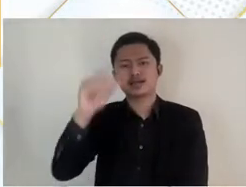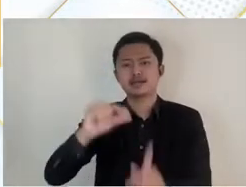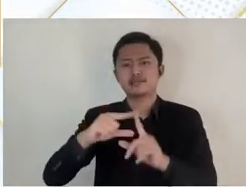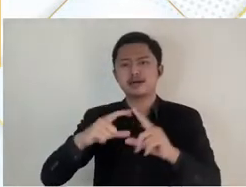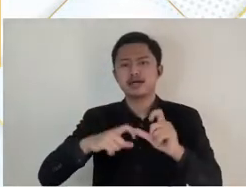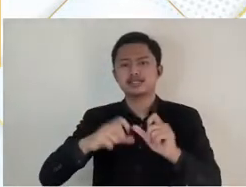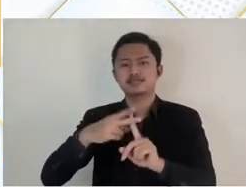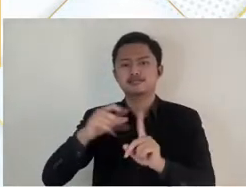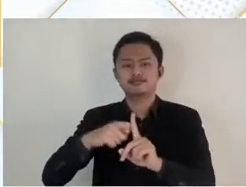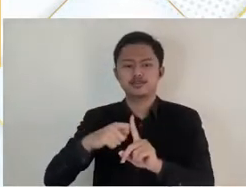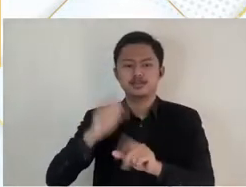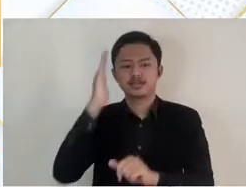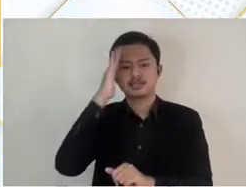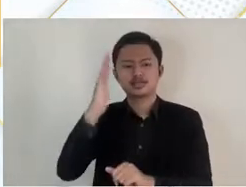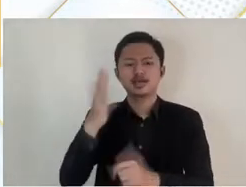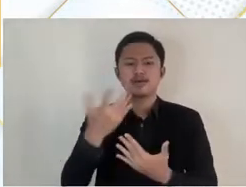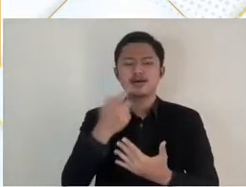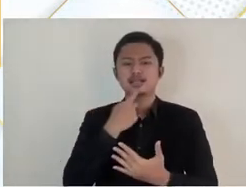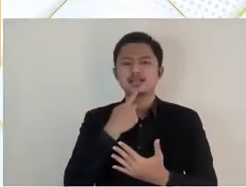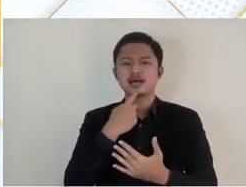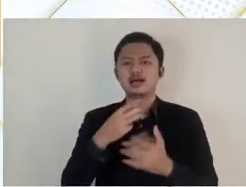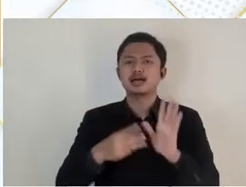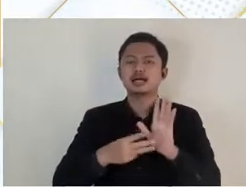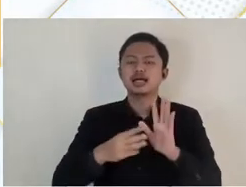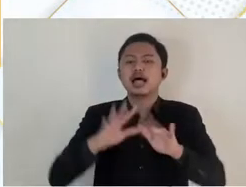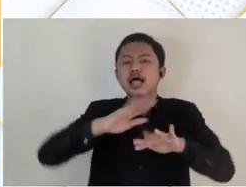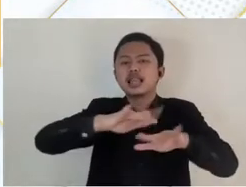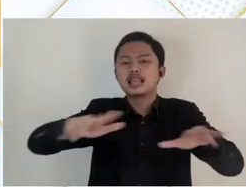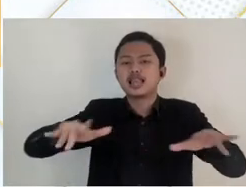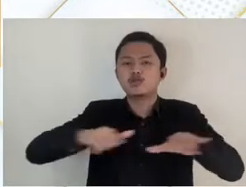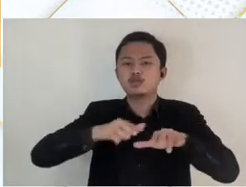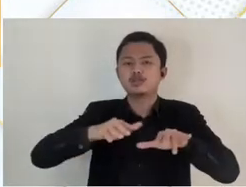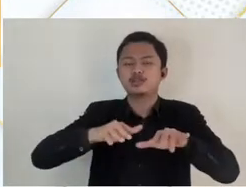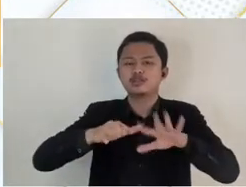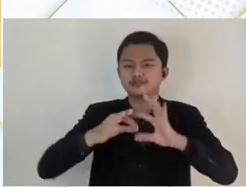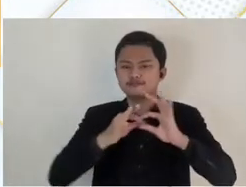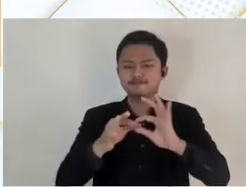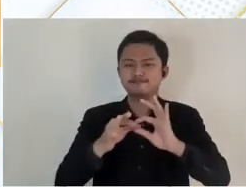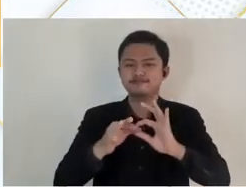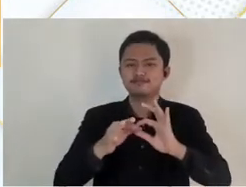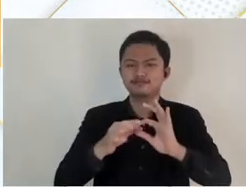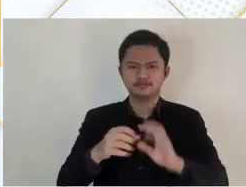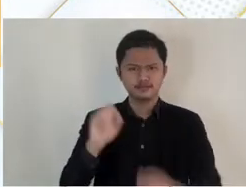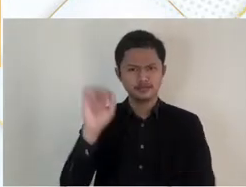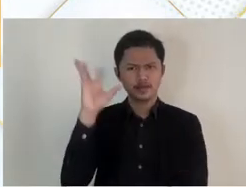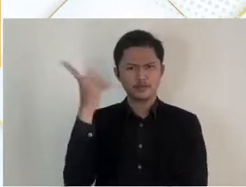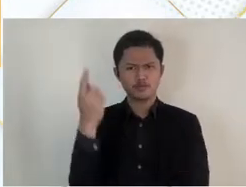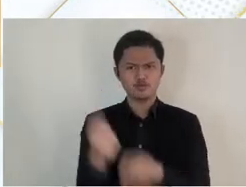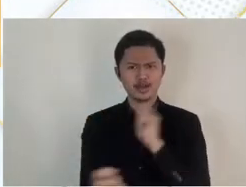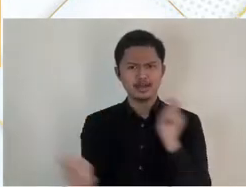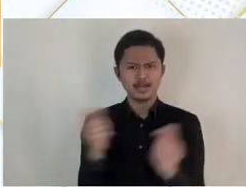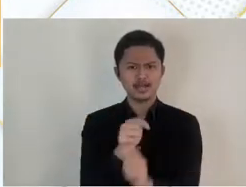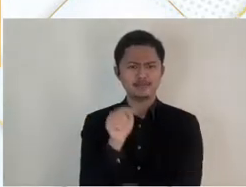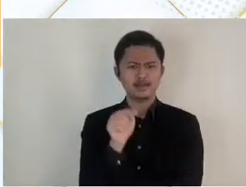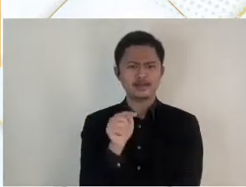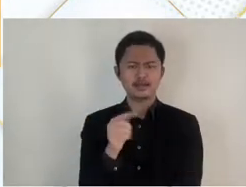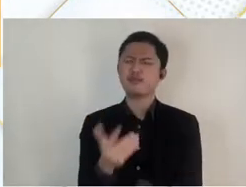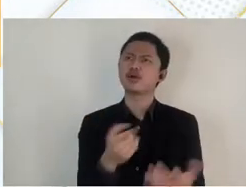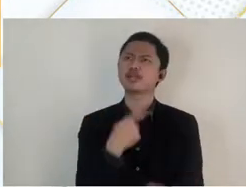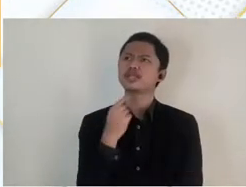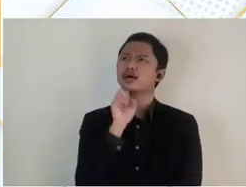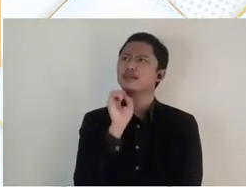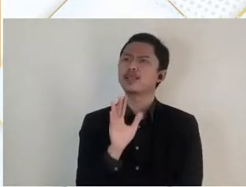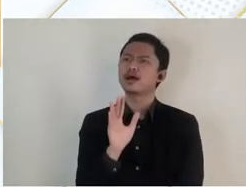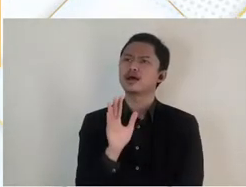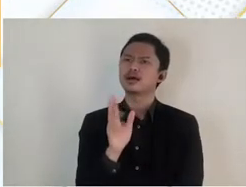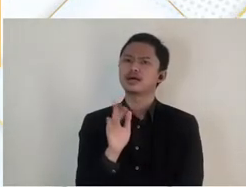of maritime cooperation. And once again, climate change, yeah, on the, let's say, in our